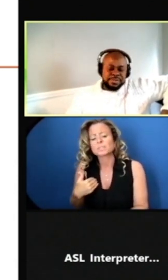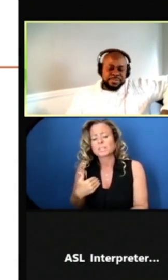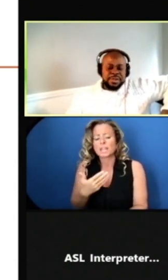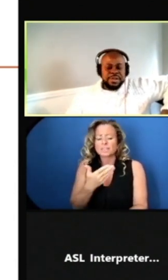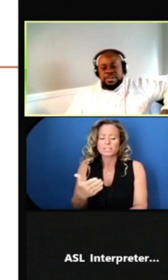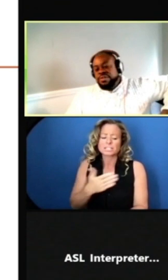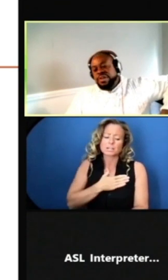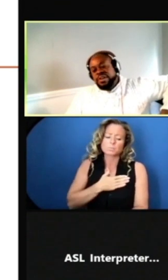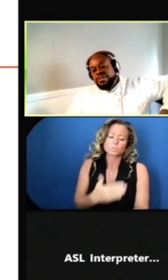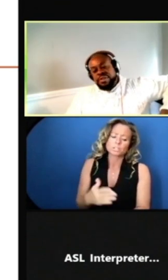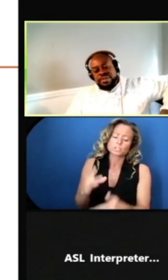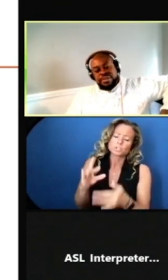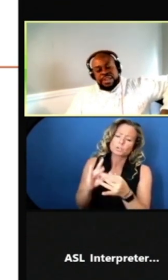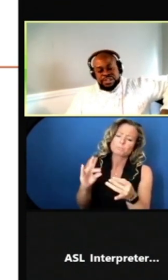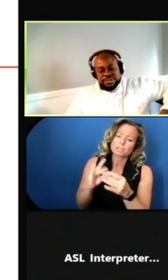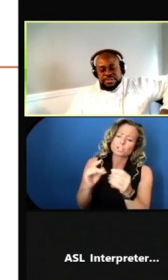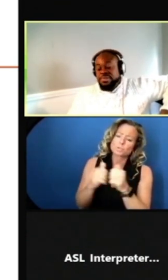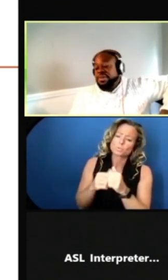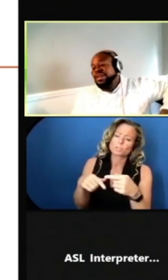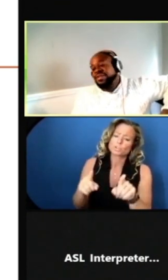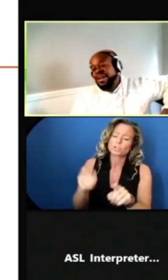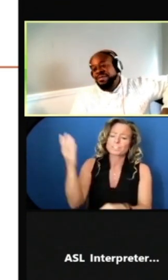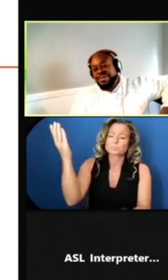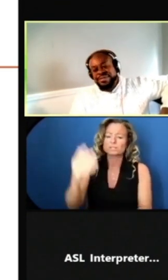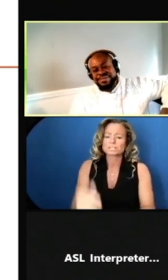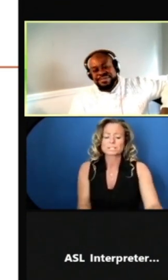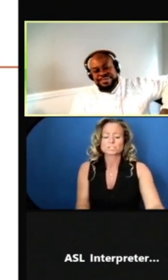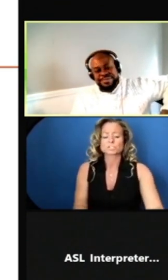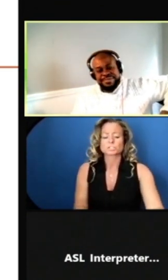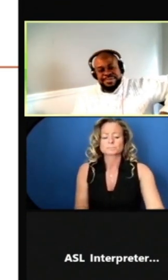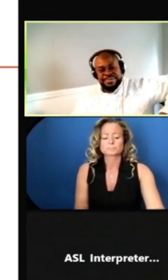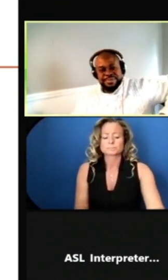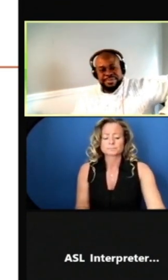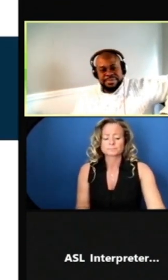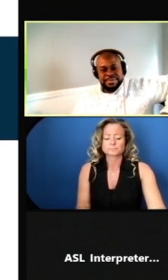mention to you during this presentation. Next slide, please.